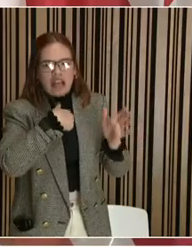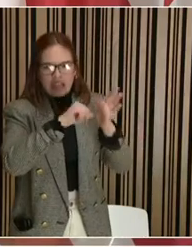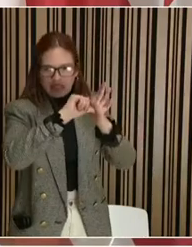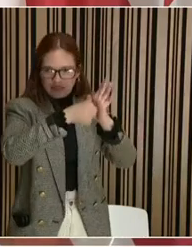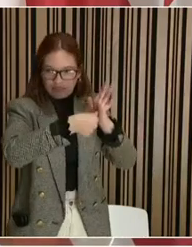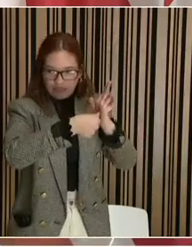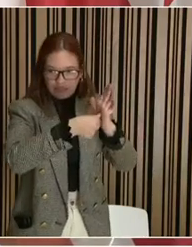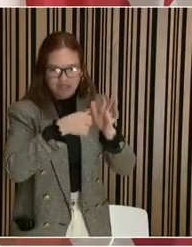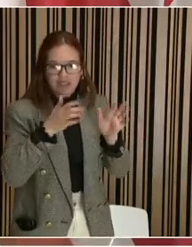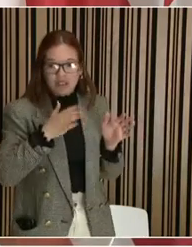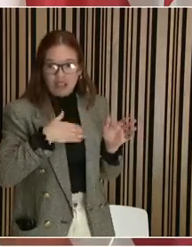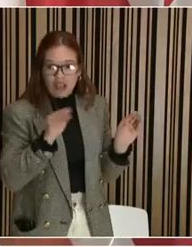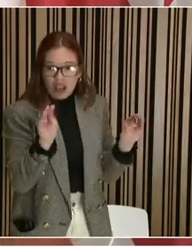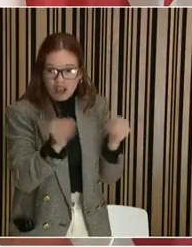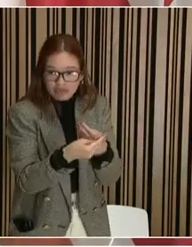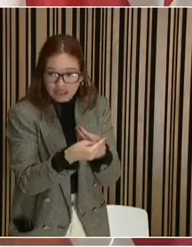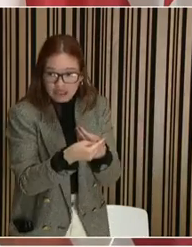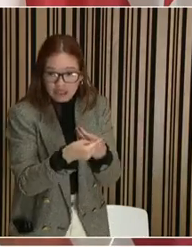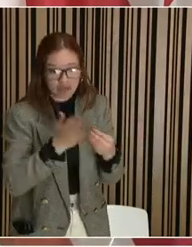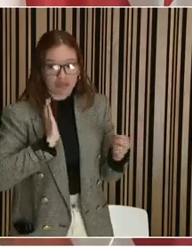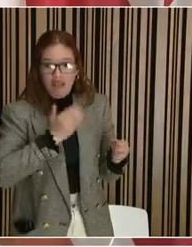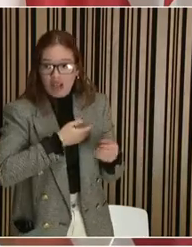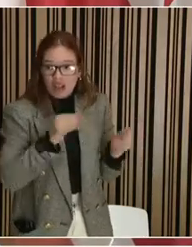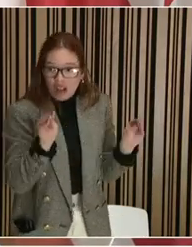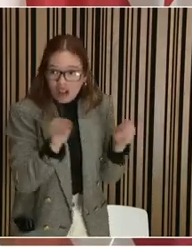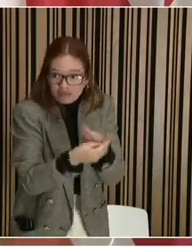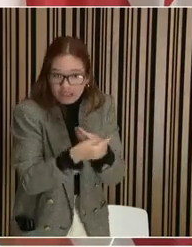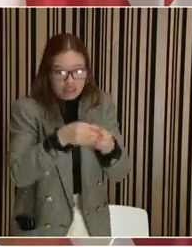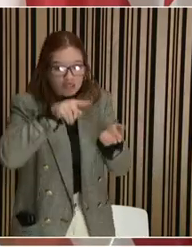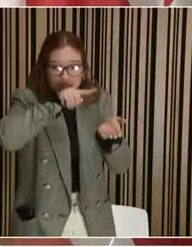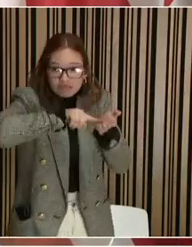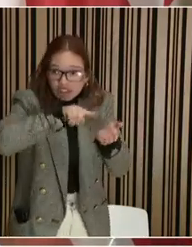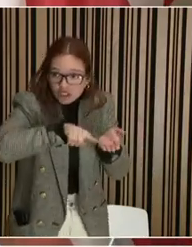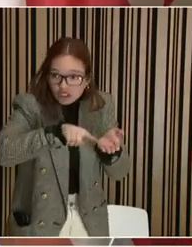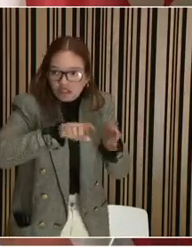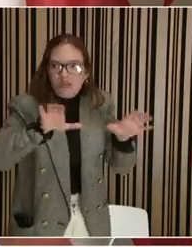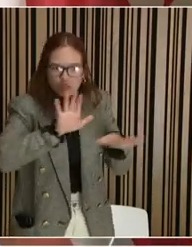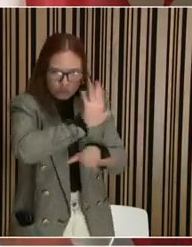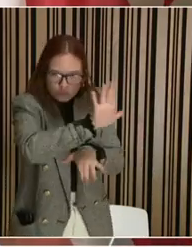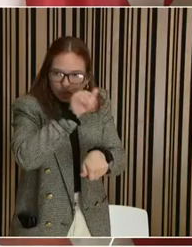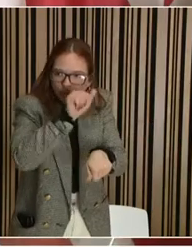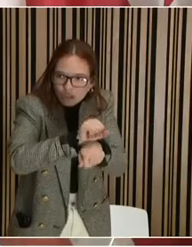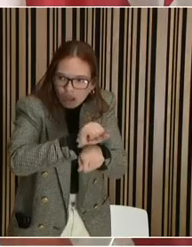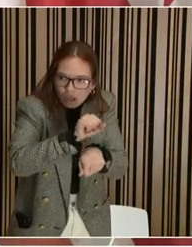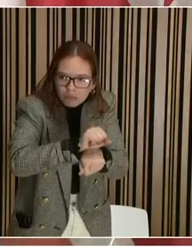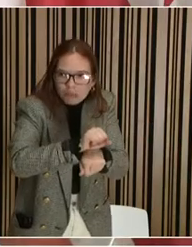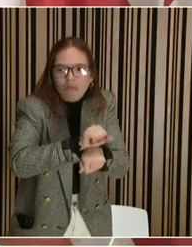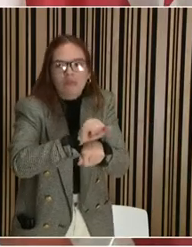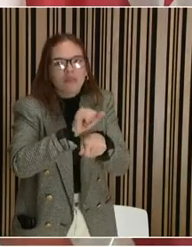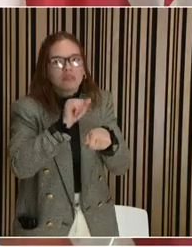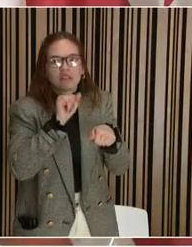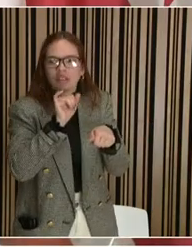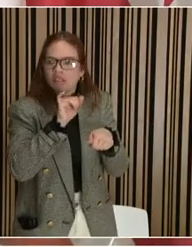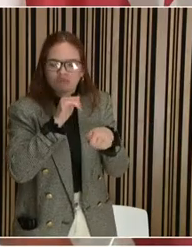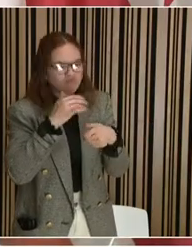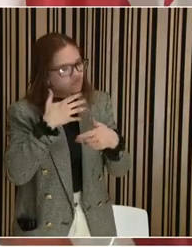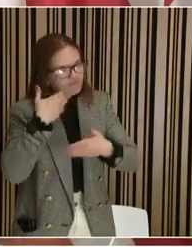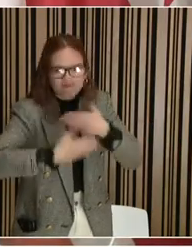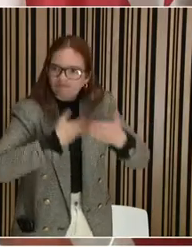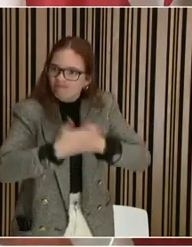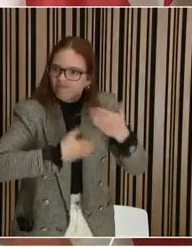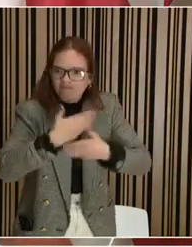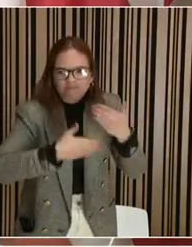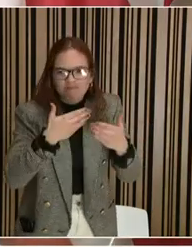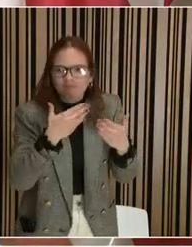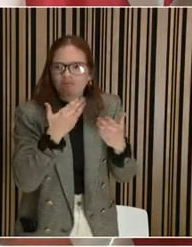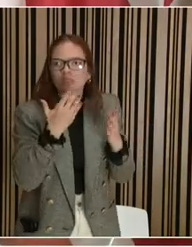office, our investigator, does their work objectively and without fear or favor. The